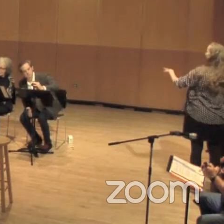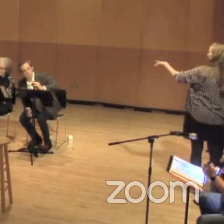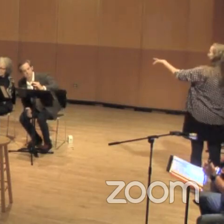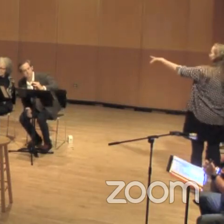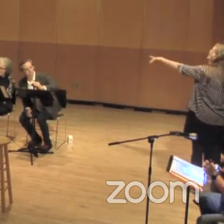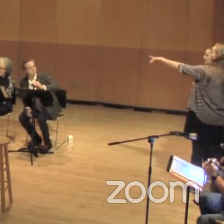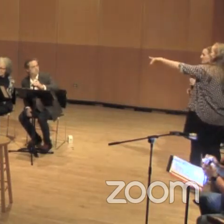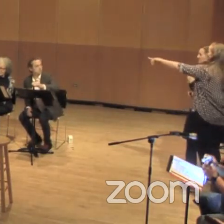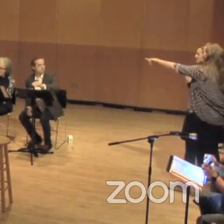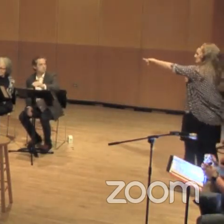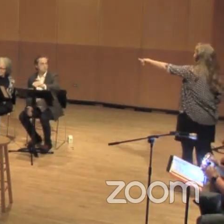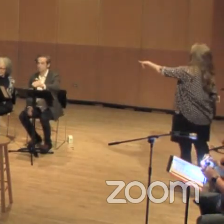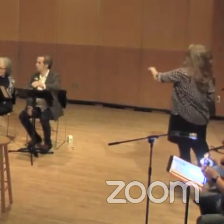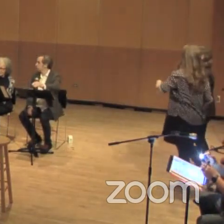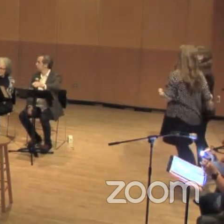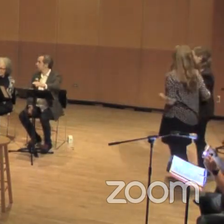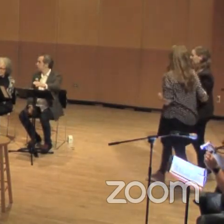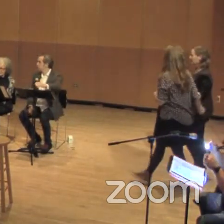on